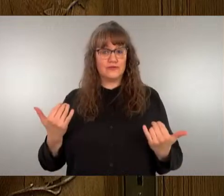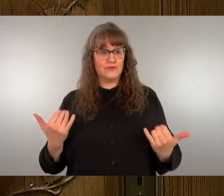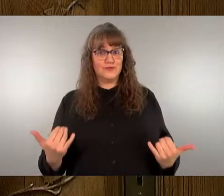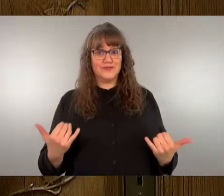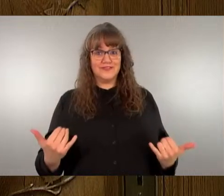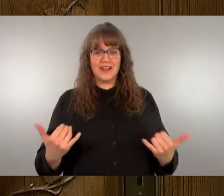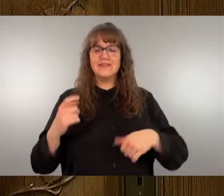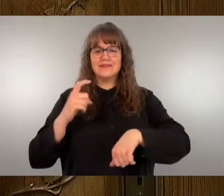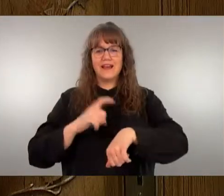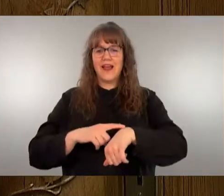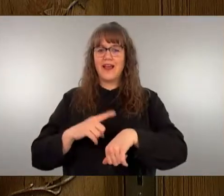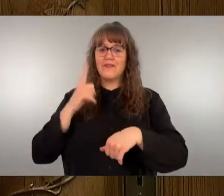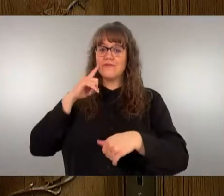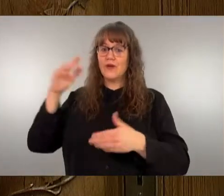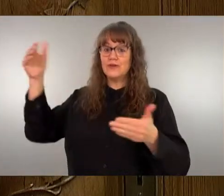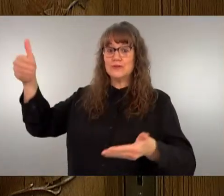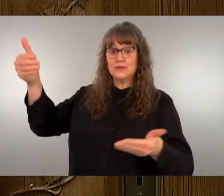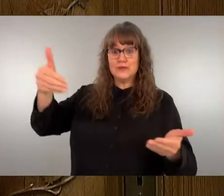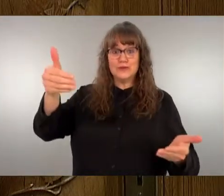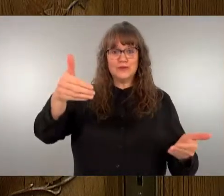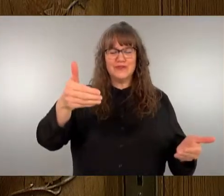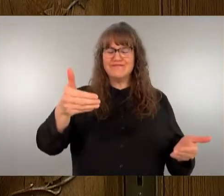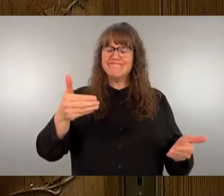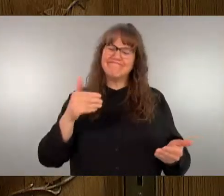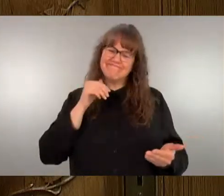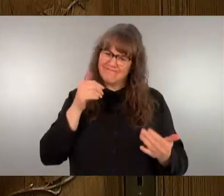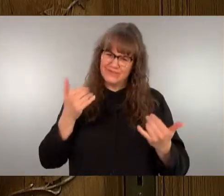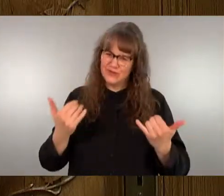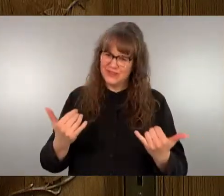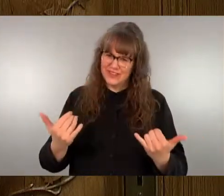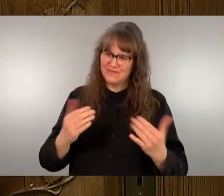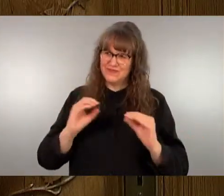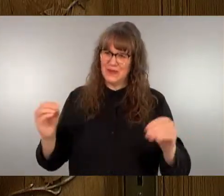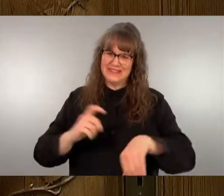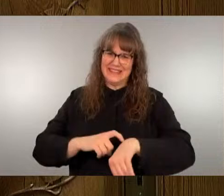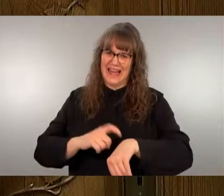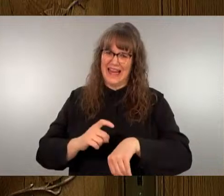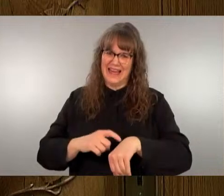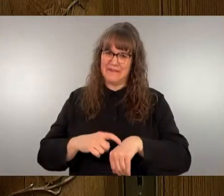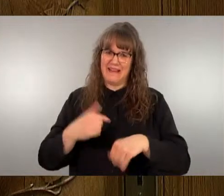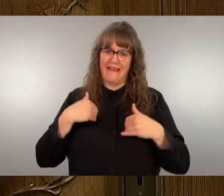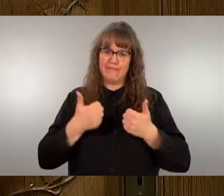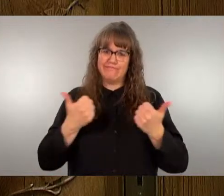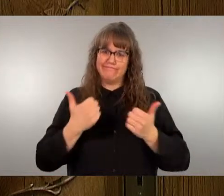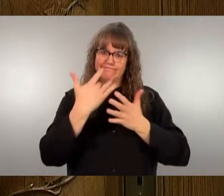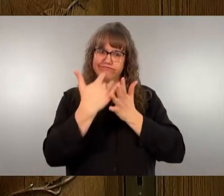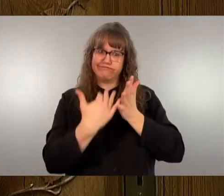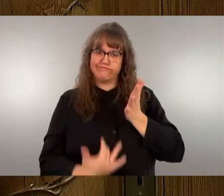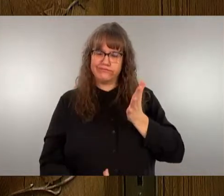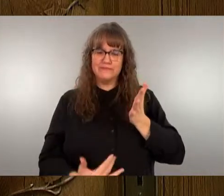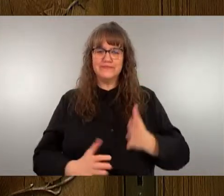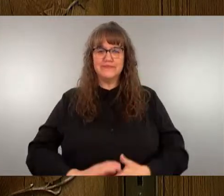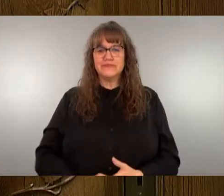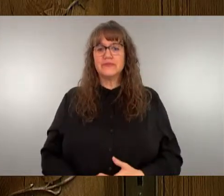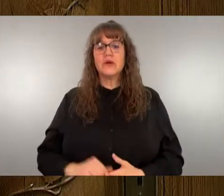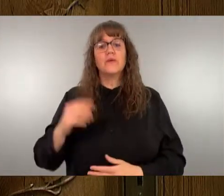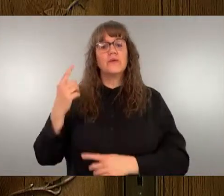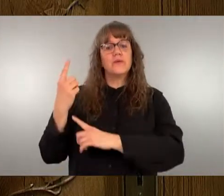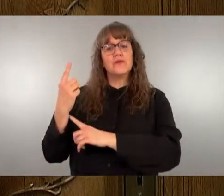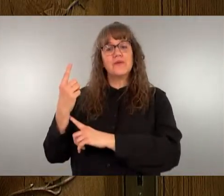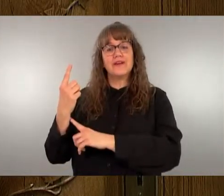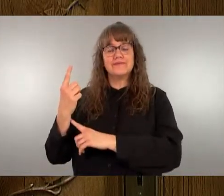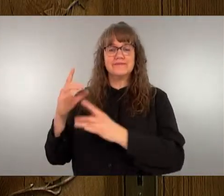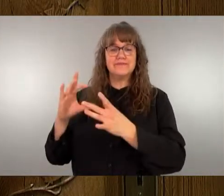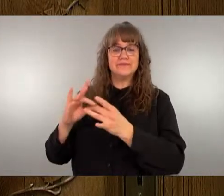evening. So on behalf of all of you, I would like to welcome each and every one of our guests here joining us